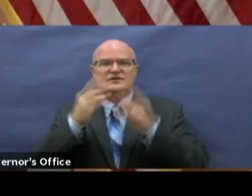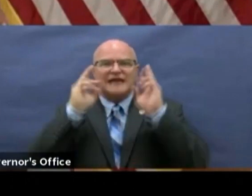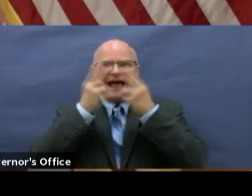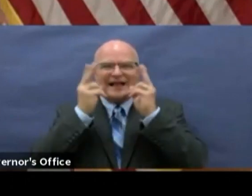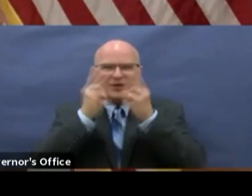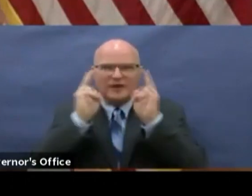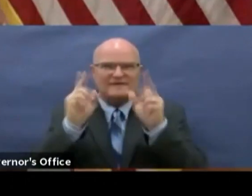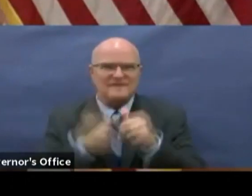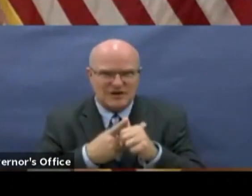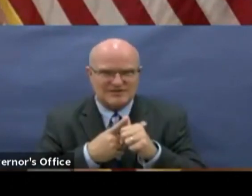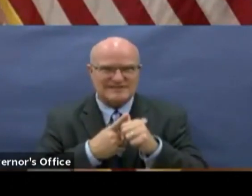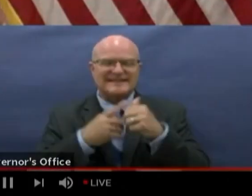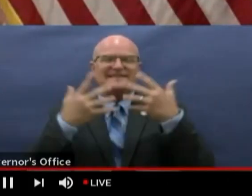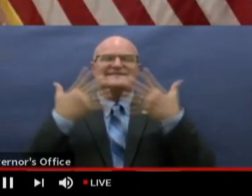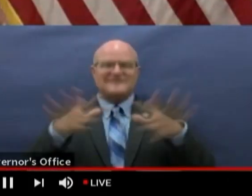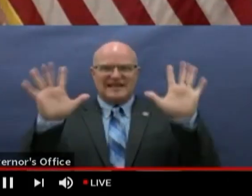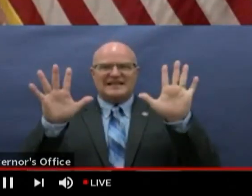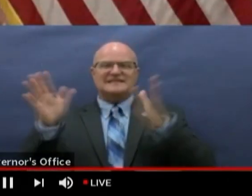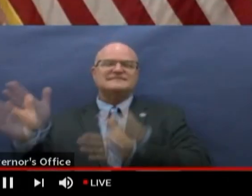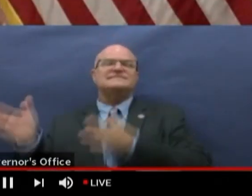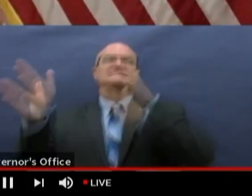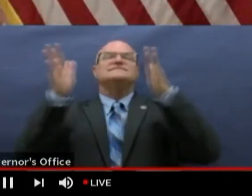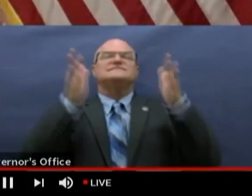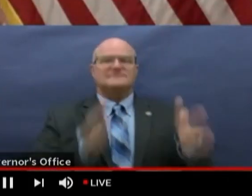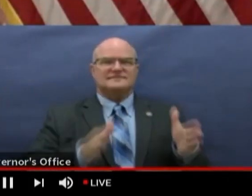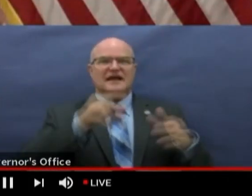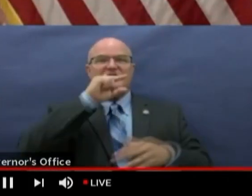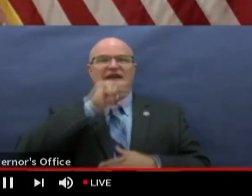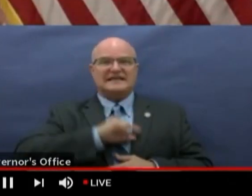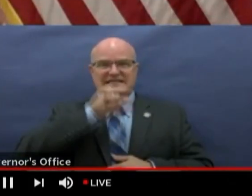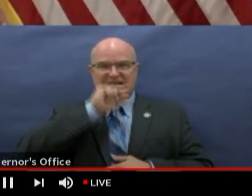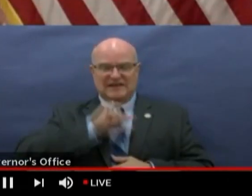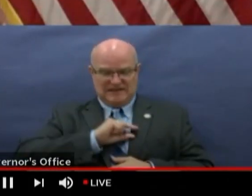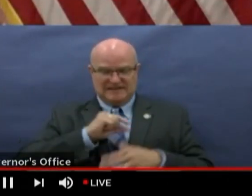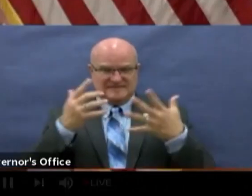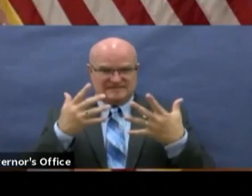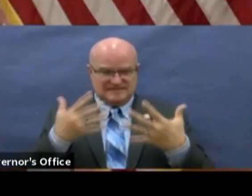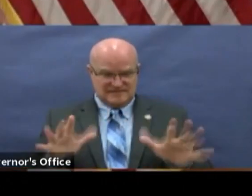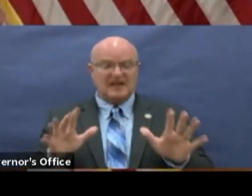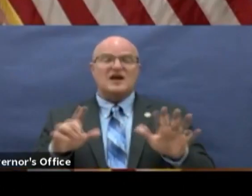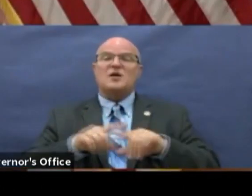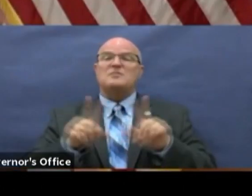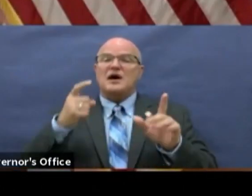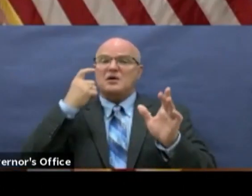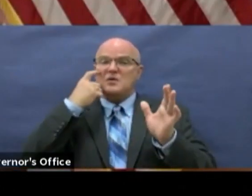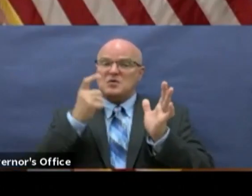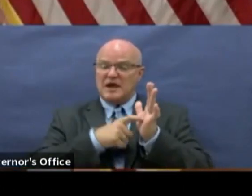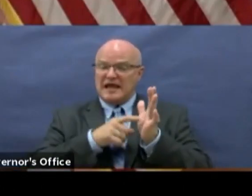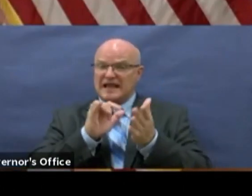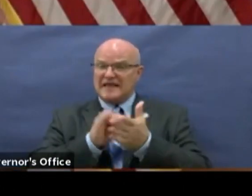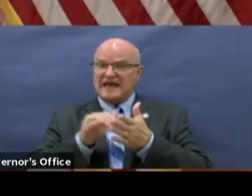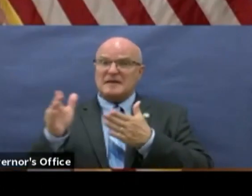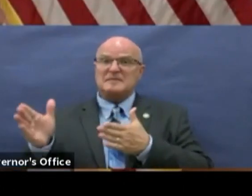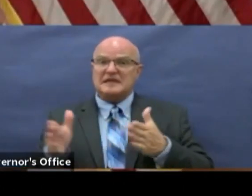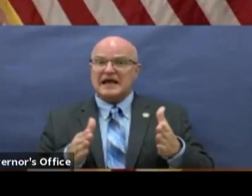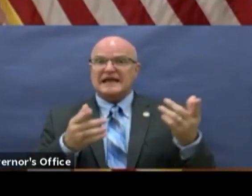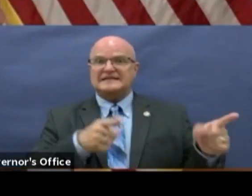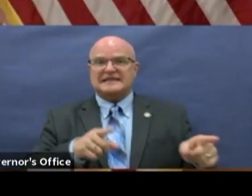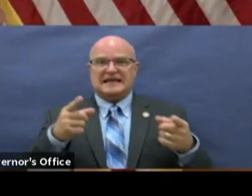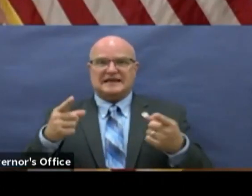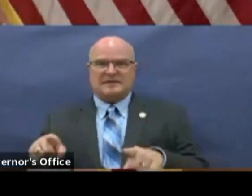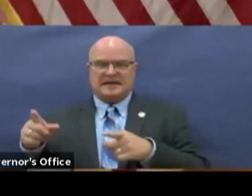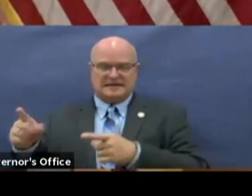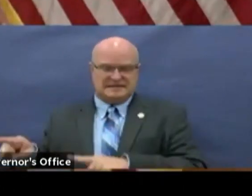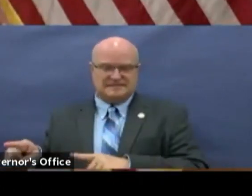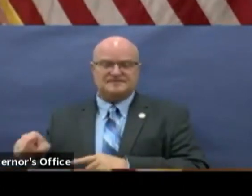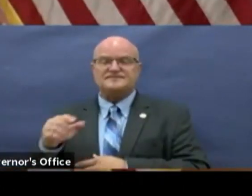first, and then Thanksgiving comes. But we recognize that planning is taking